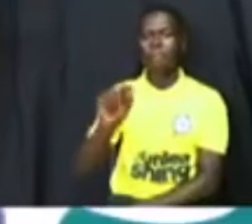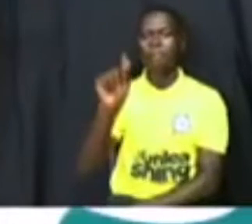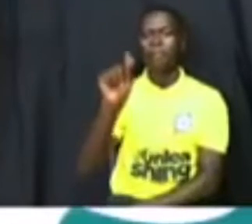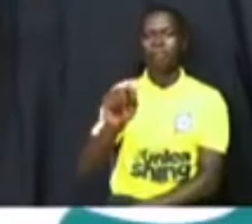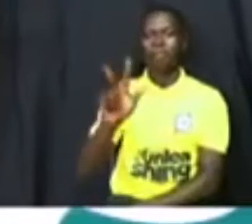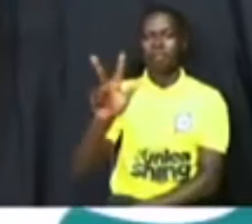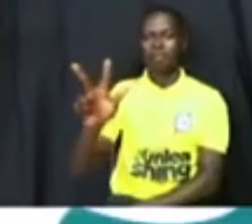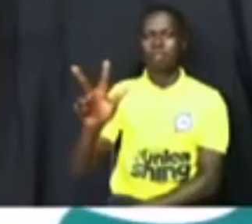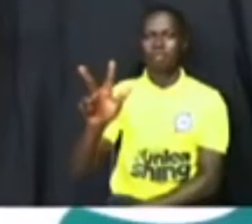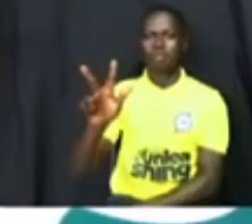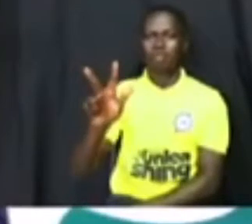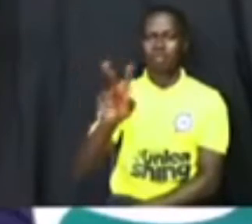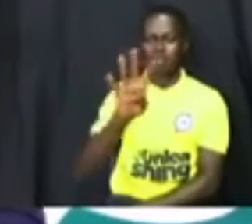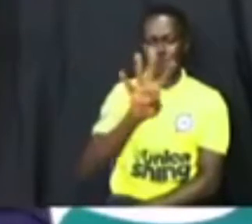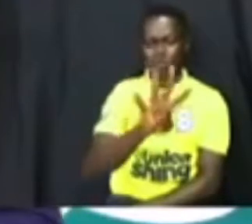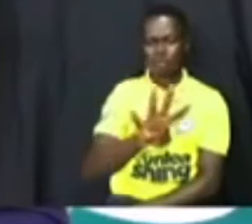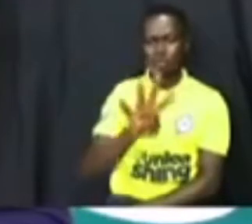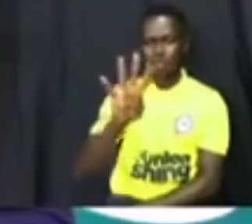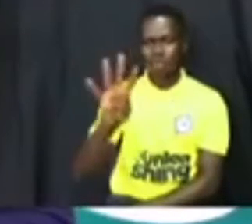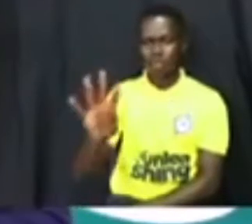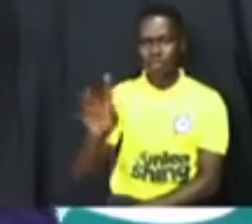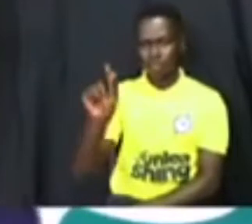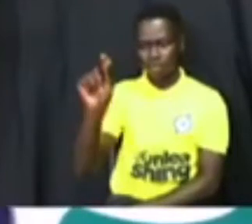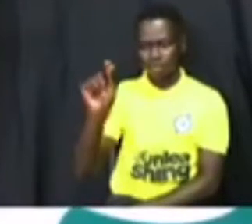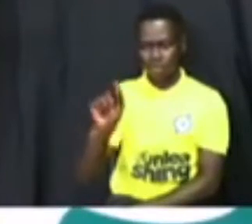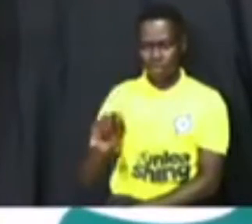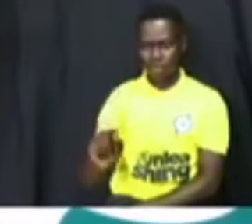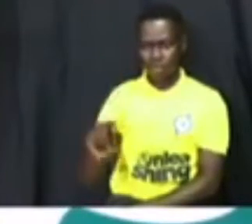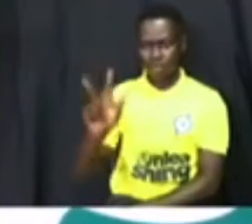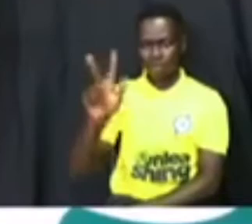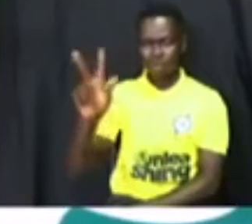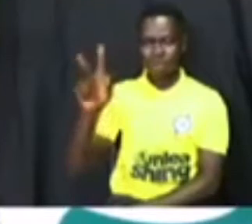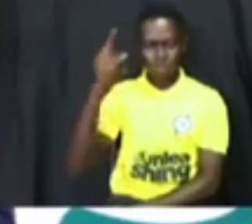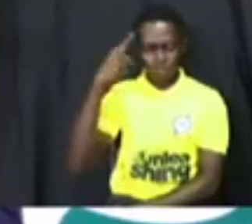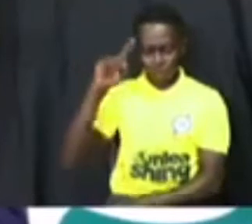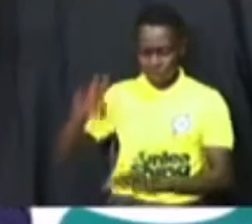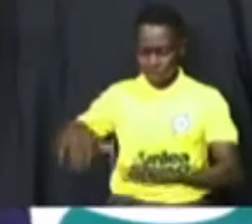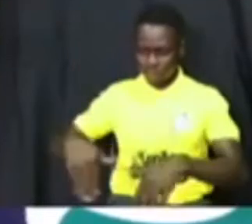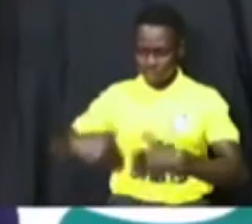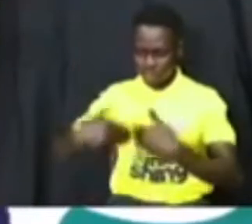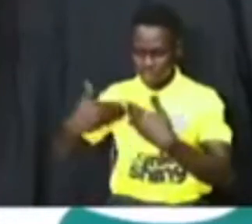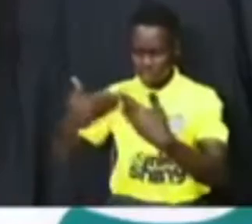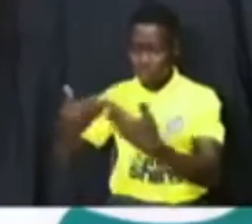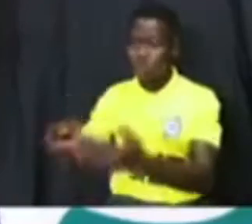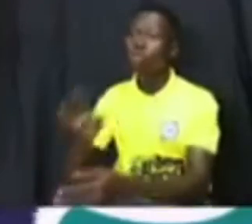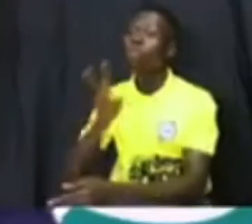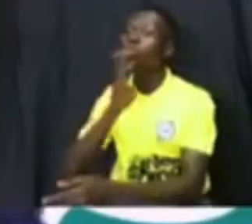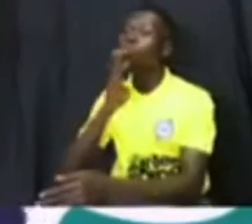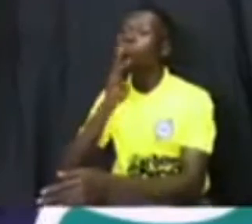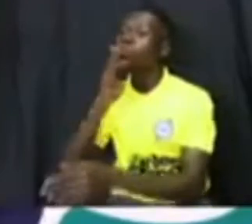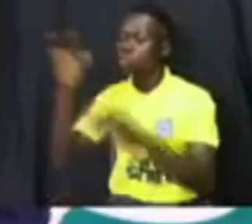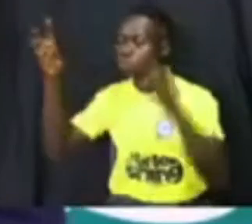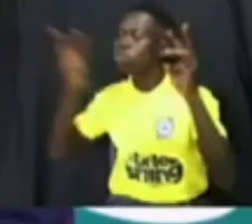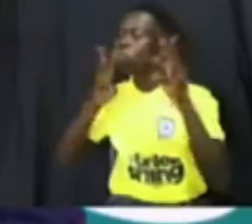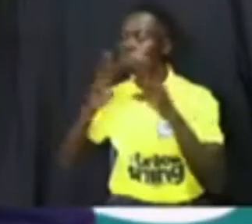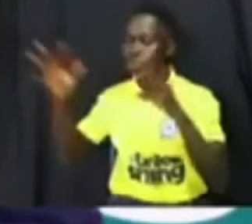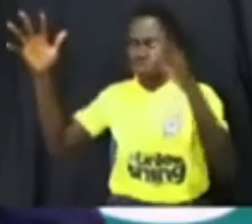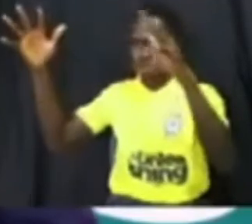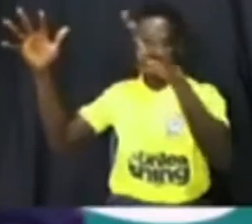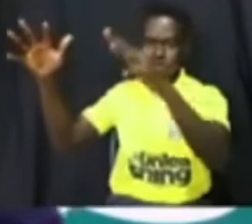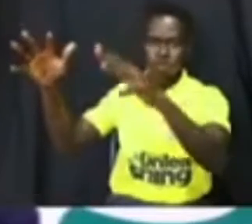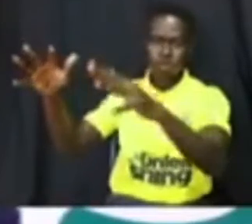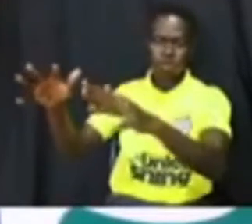3. Isaiah 44 verse 3. For I will pour water upon him that is thirsty